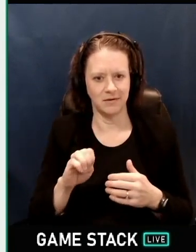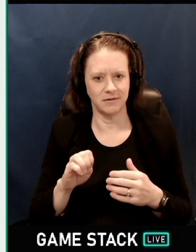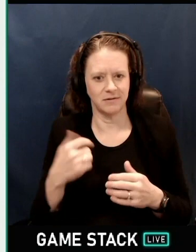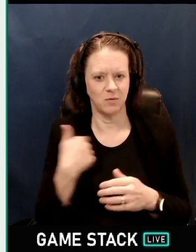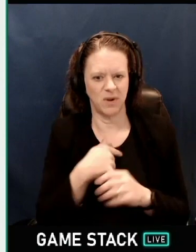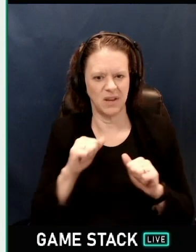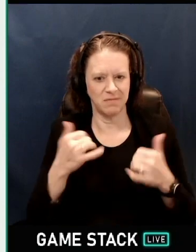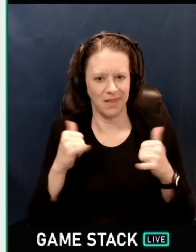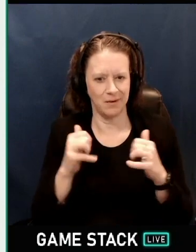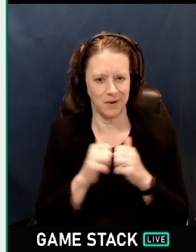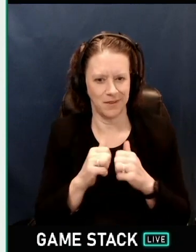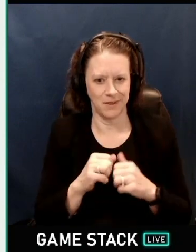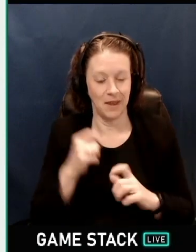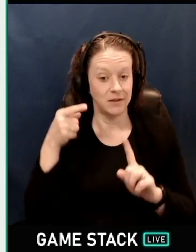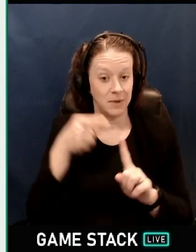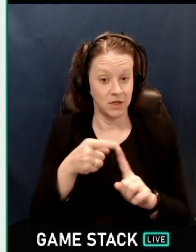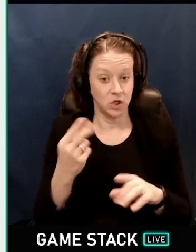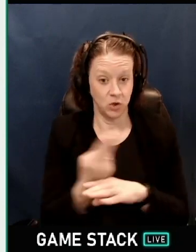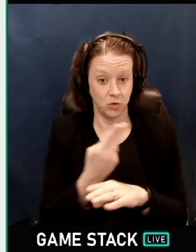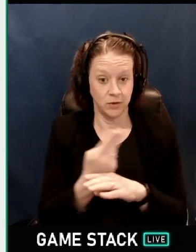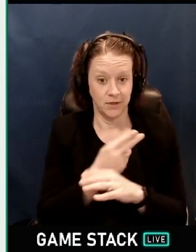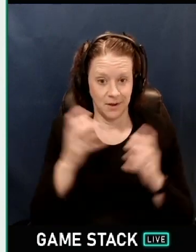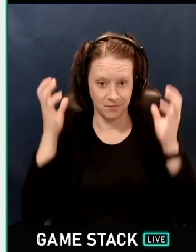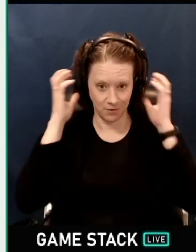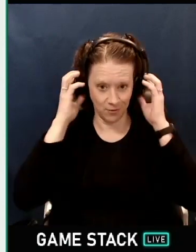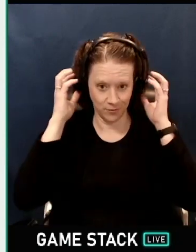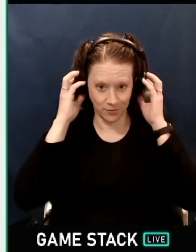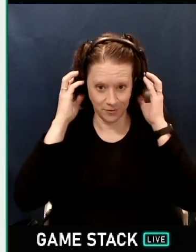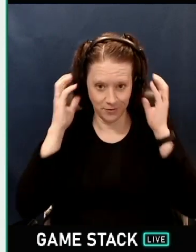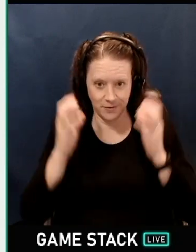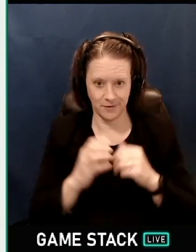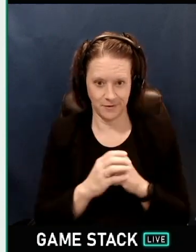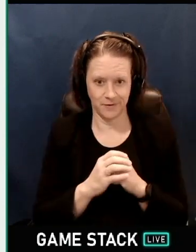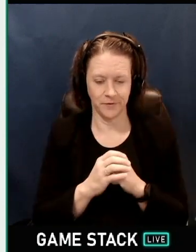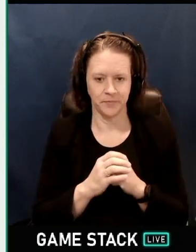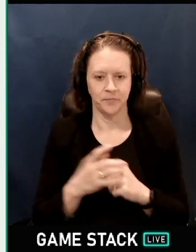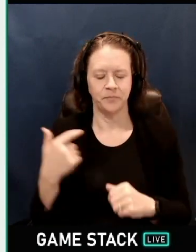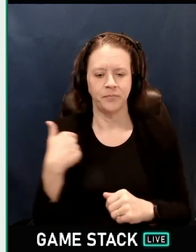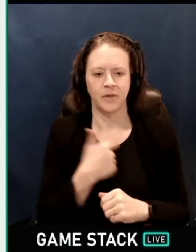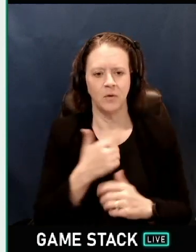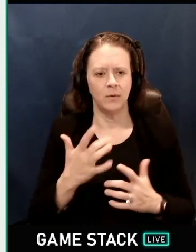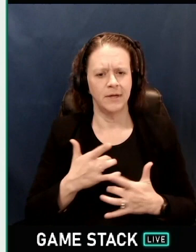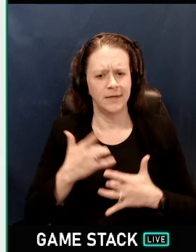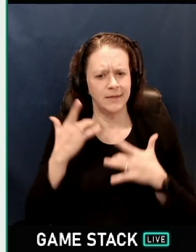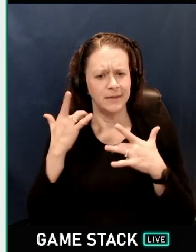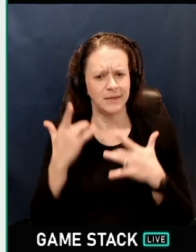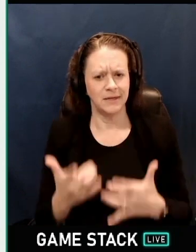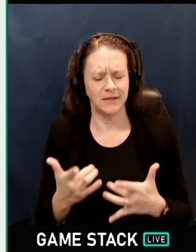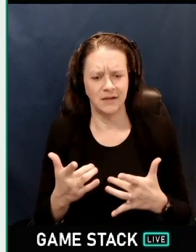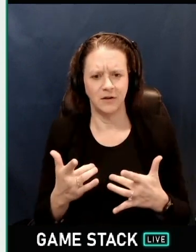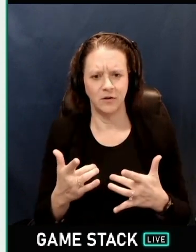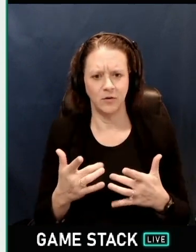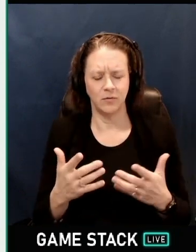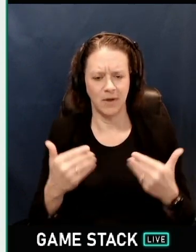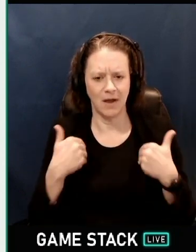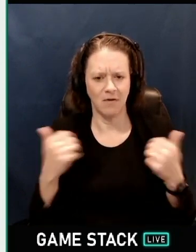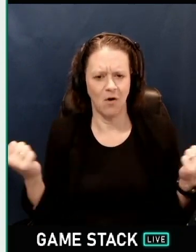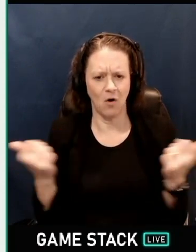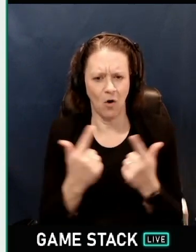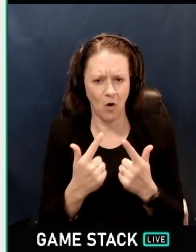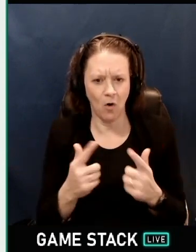over headphones. We tend to get all this sound in our games that